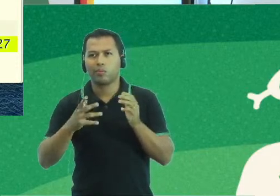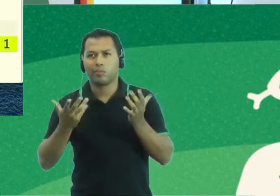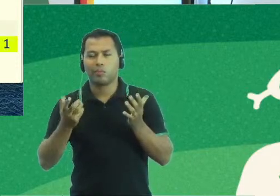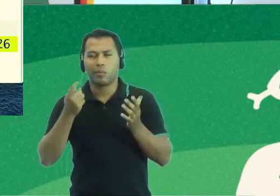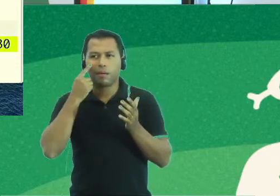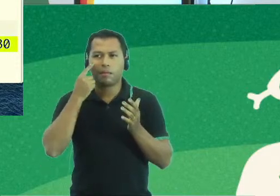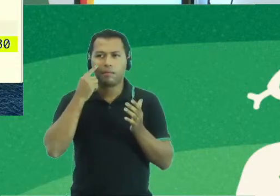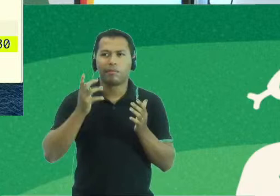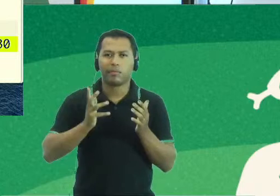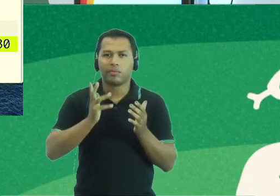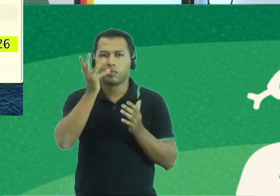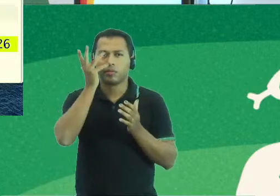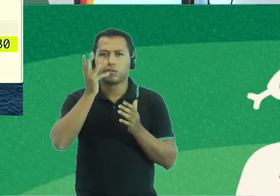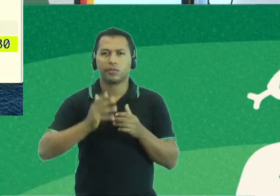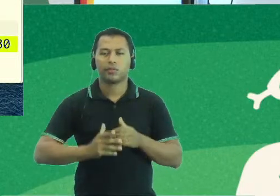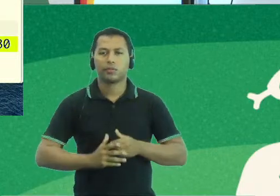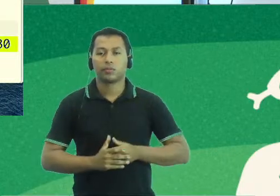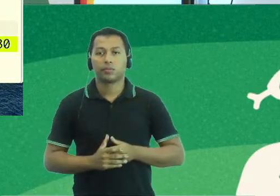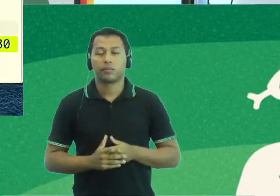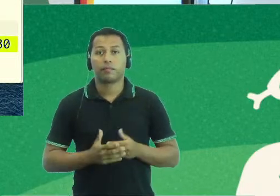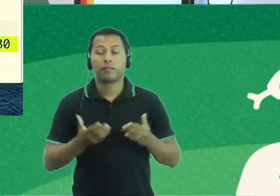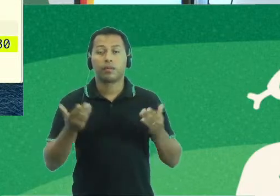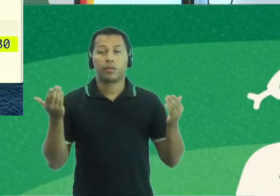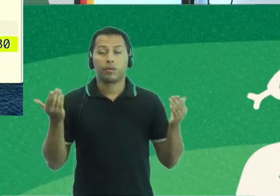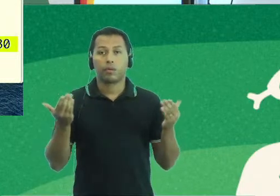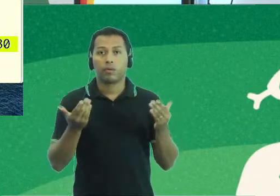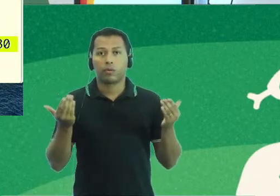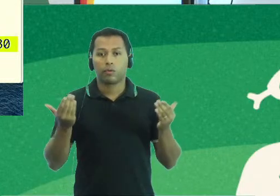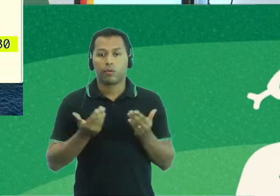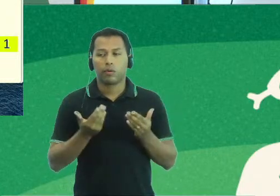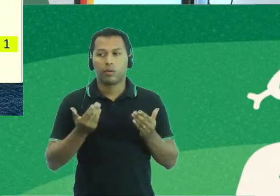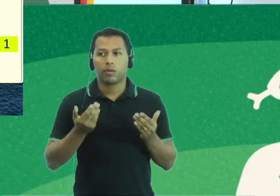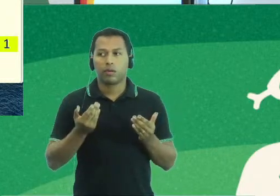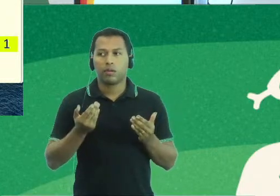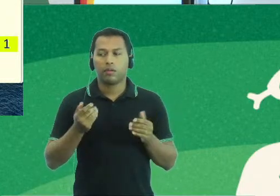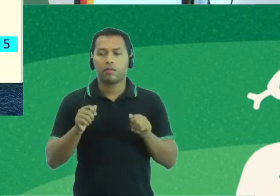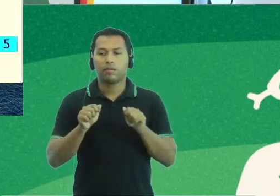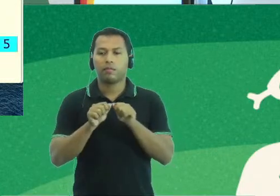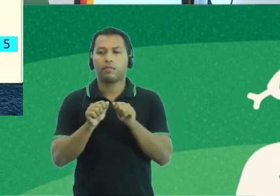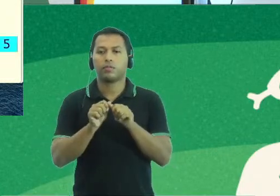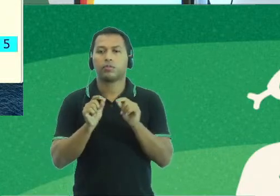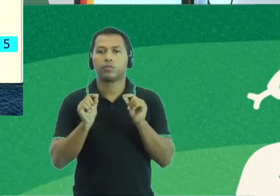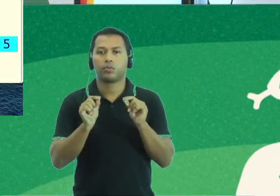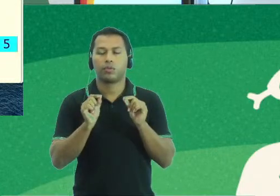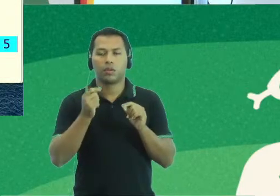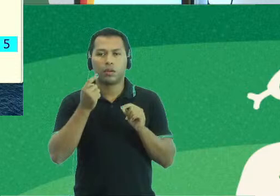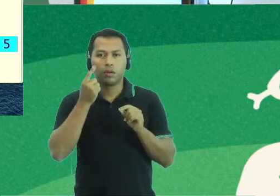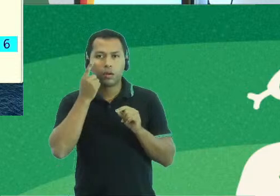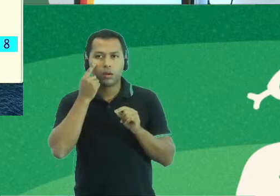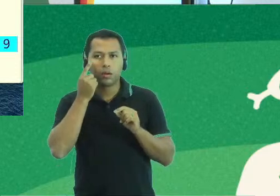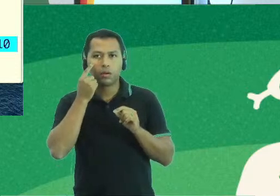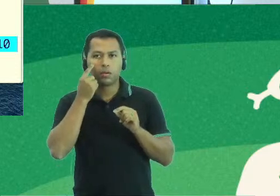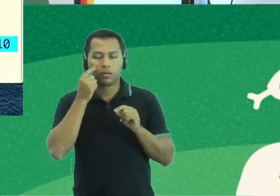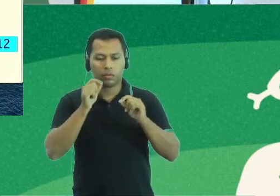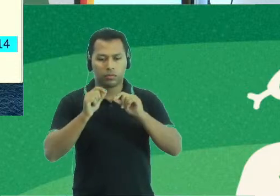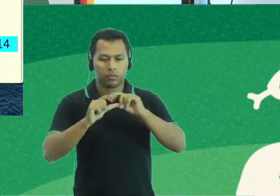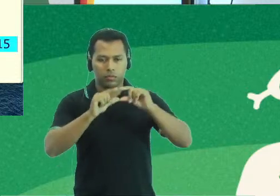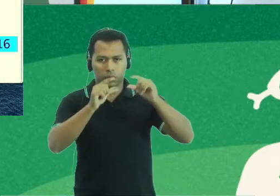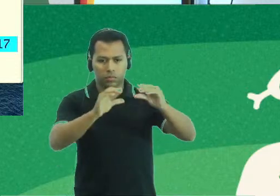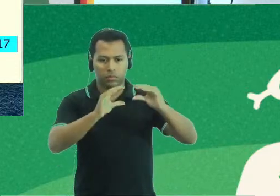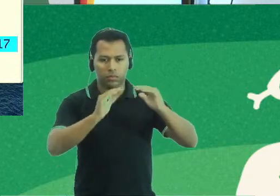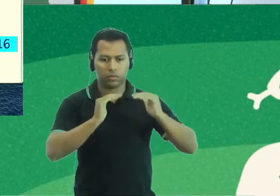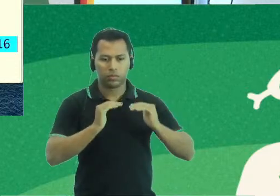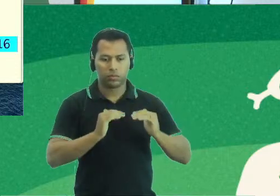So now what I'm going to do is I'm just going to, similarly to down here, I'm just going to send myself an email at first. So I'm going to say send